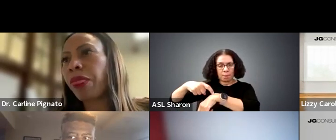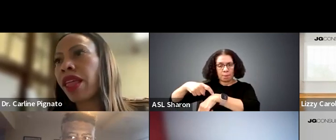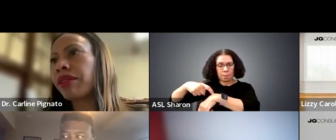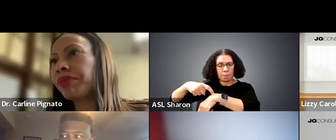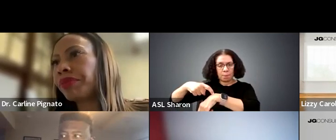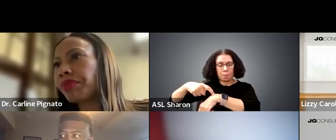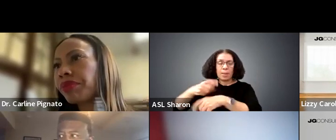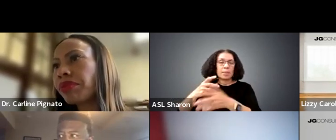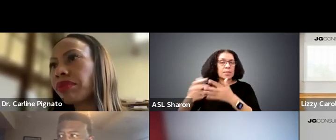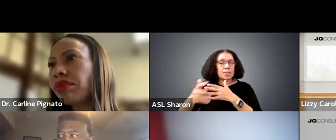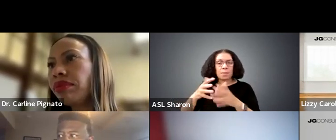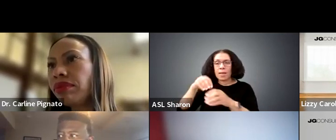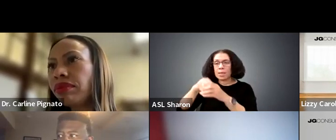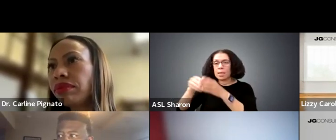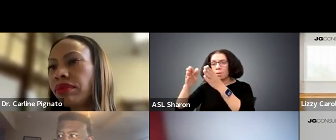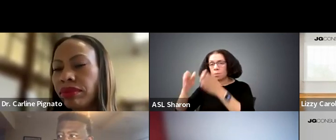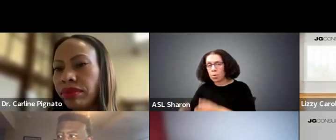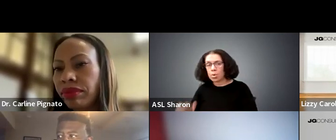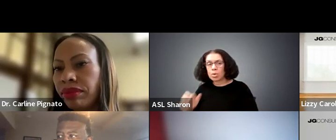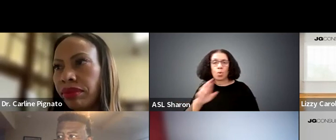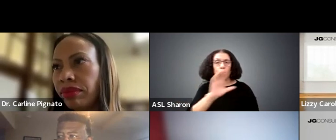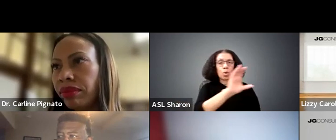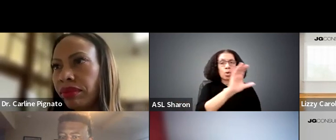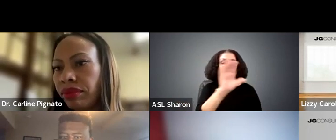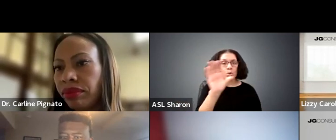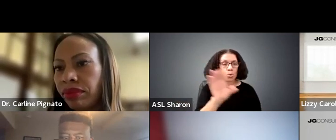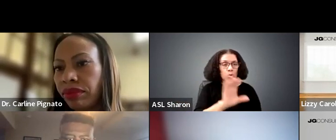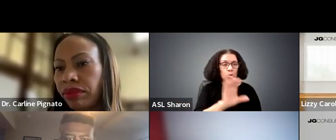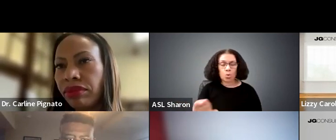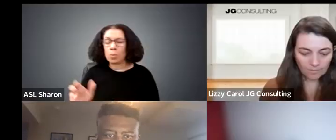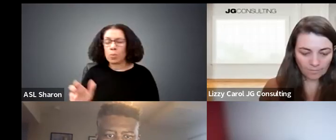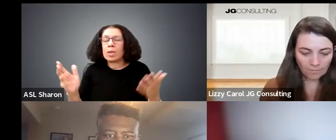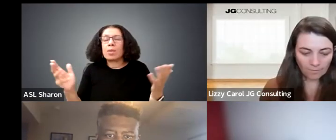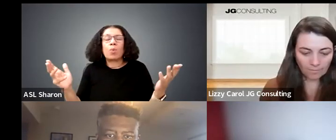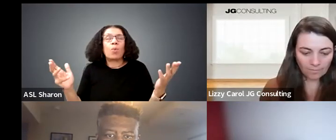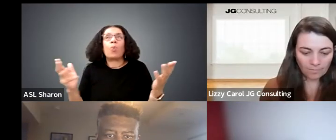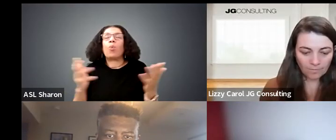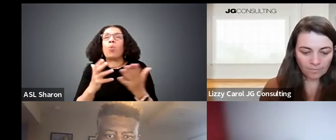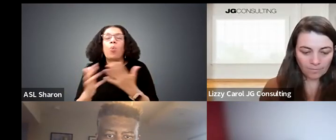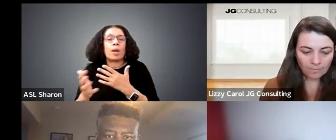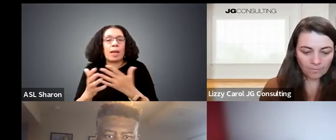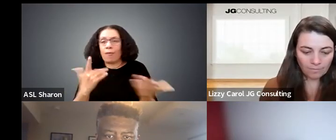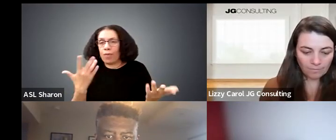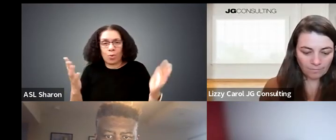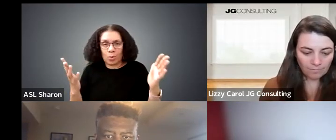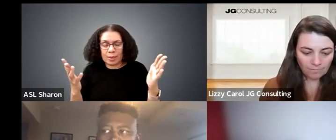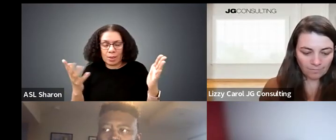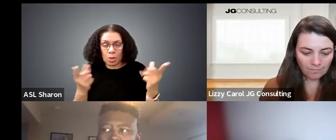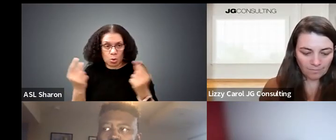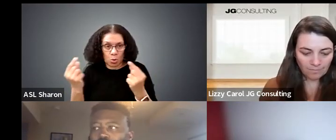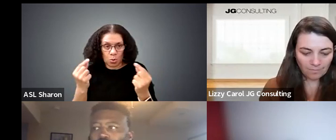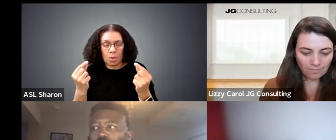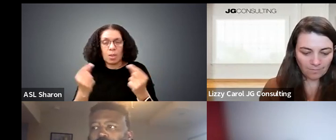whether we're going to be in person or we're going to be in Zoom with whatever modality that we're going to, that we land on, that will